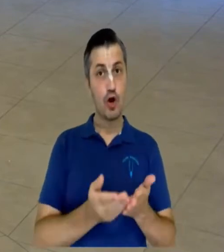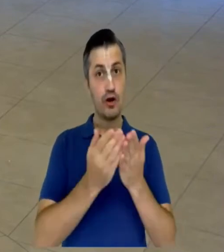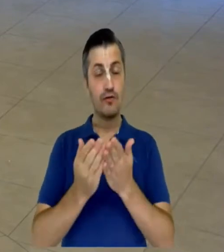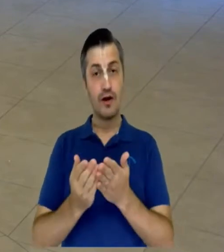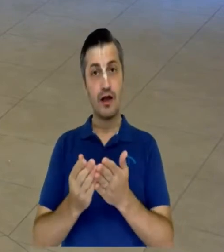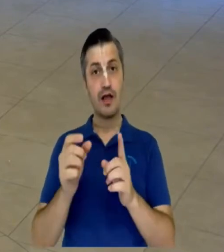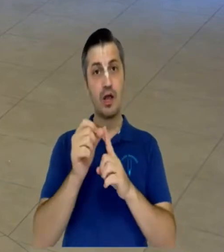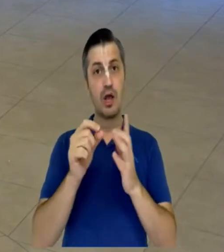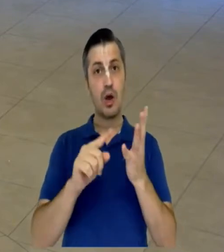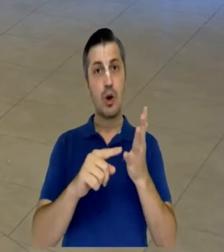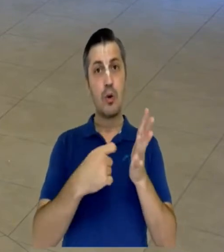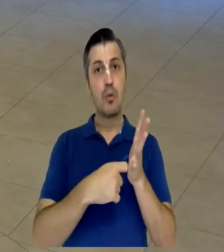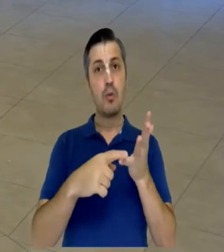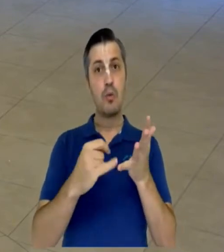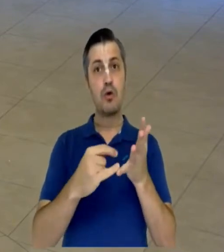Sukta,